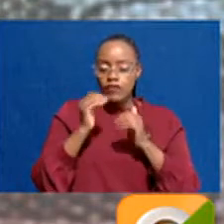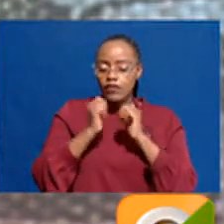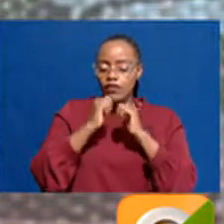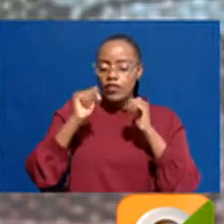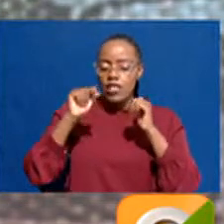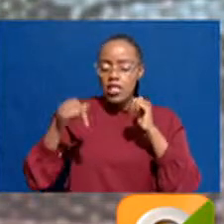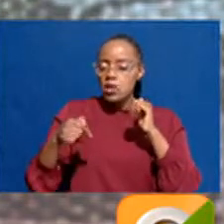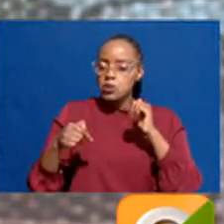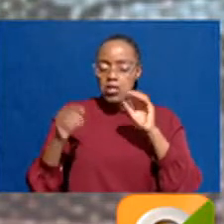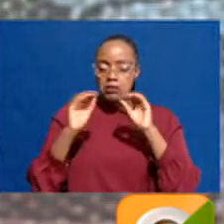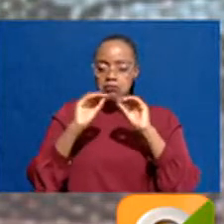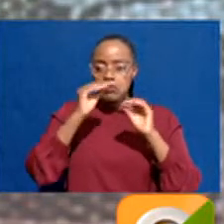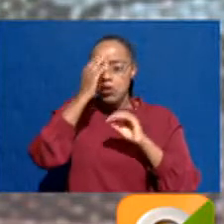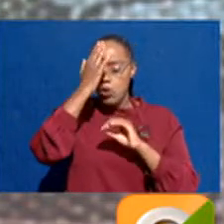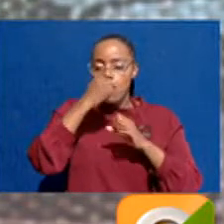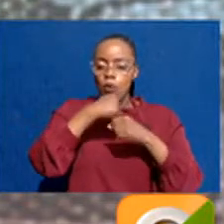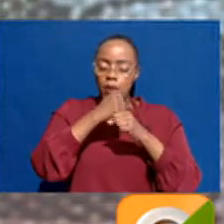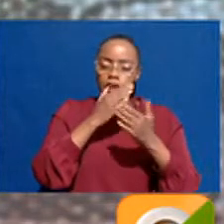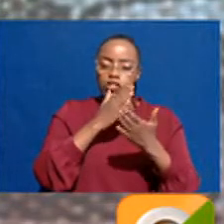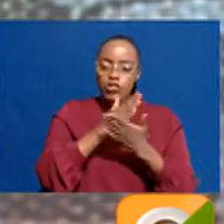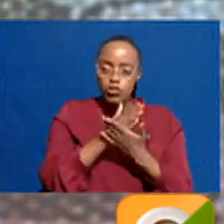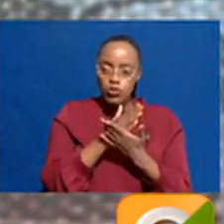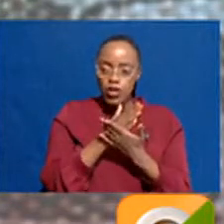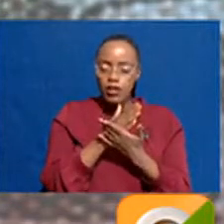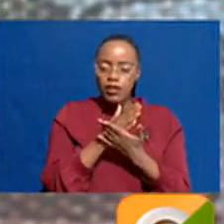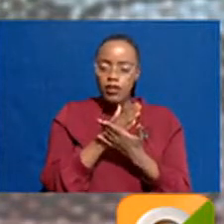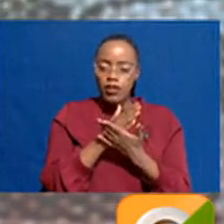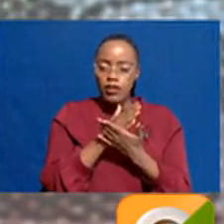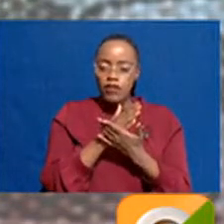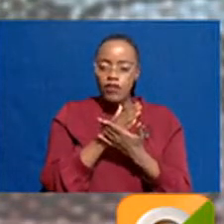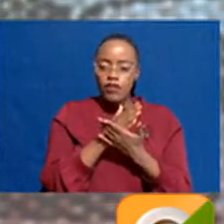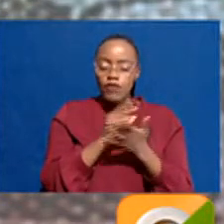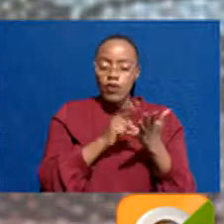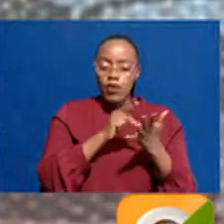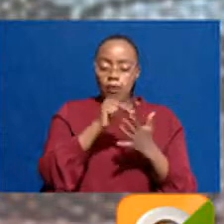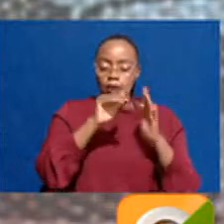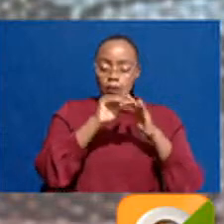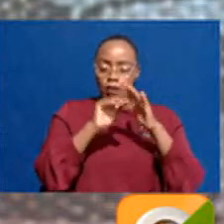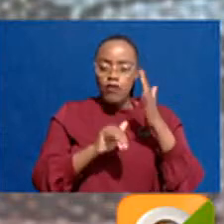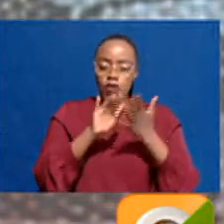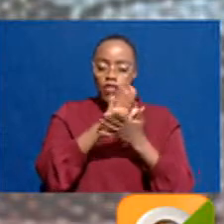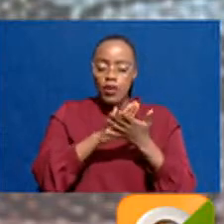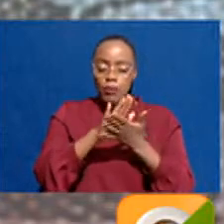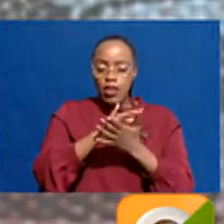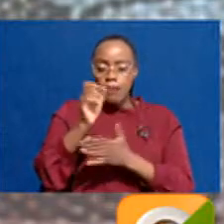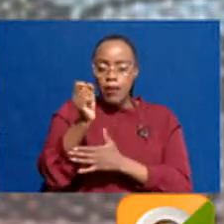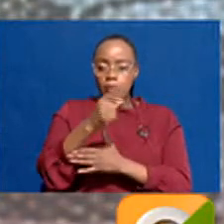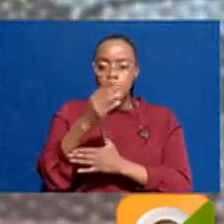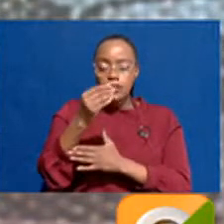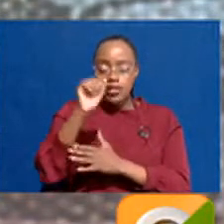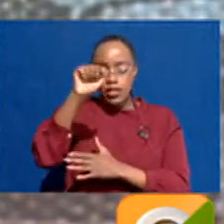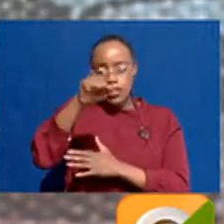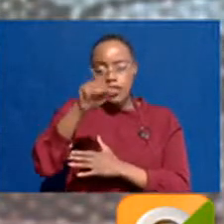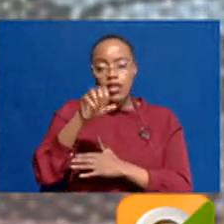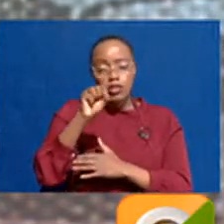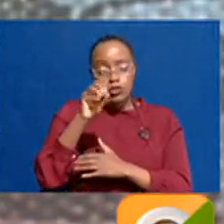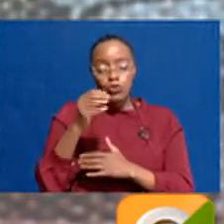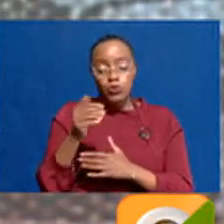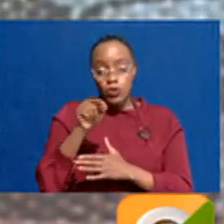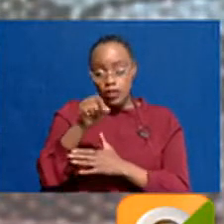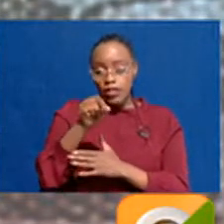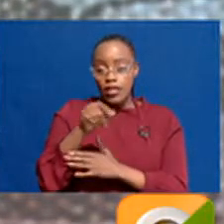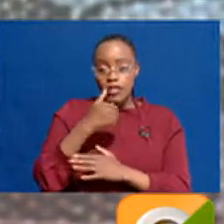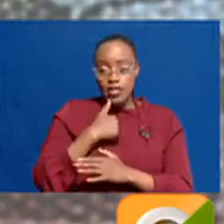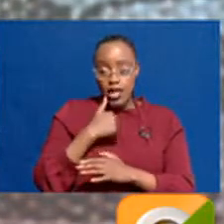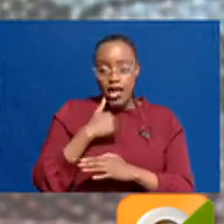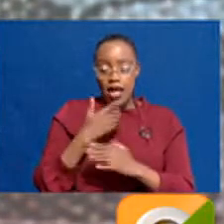mm-hmm. because we ensured that no pay is below the minimum wage. Mm. Yes, so that cadre